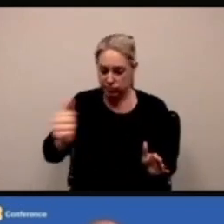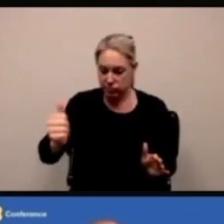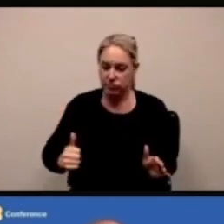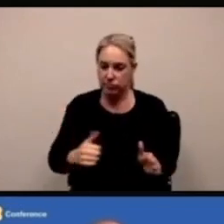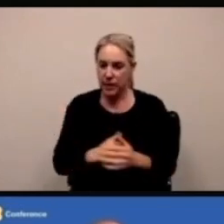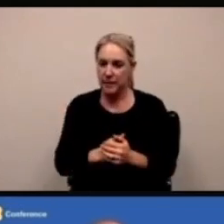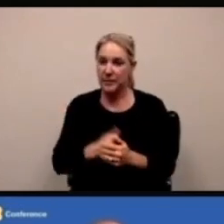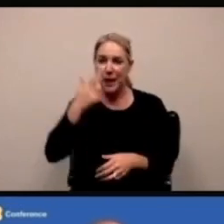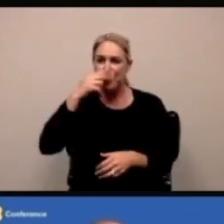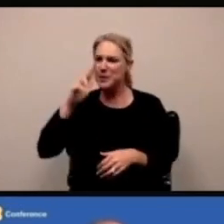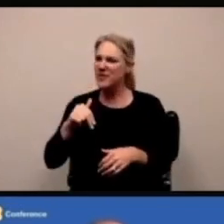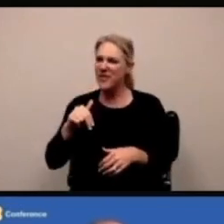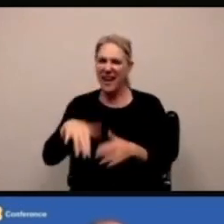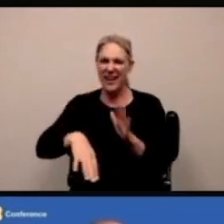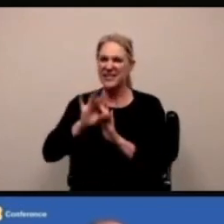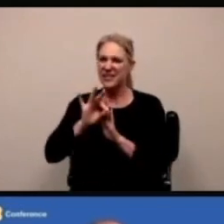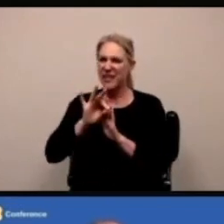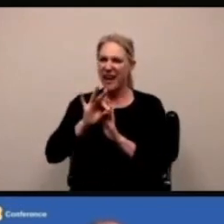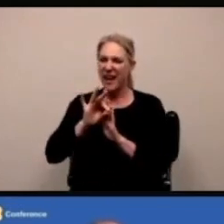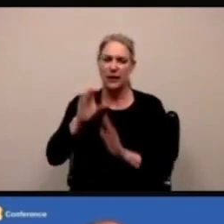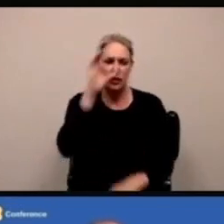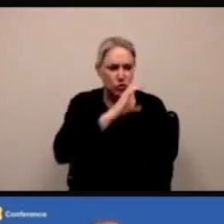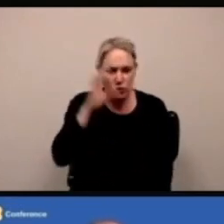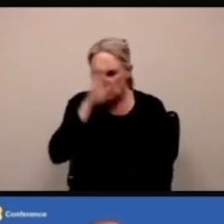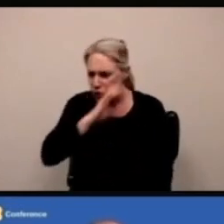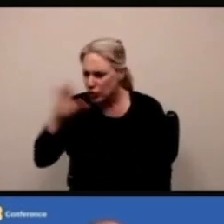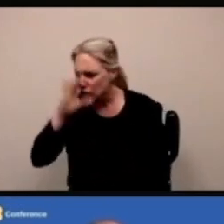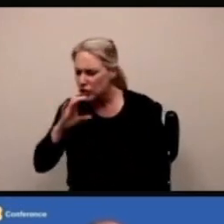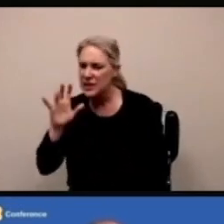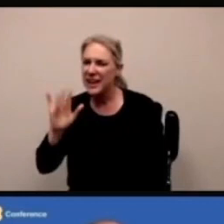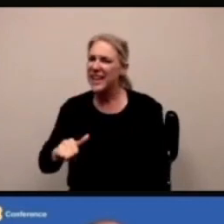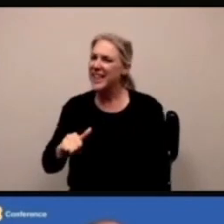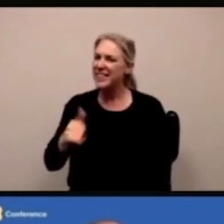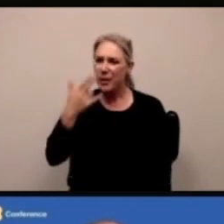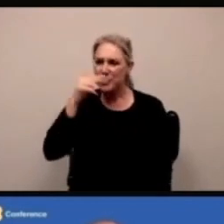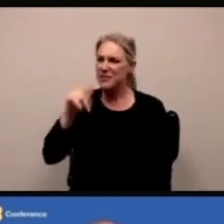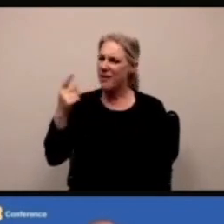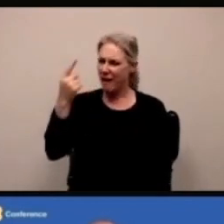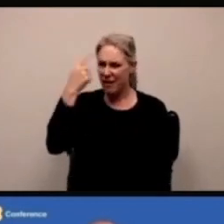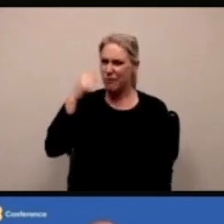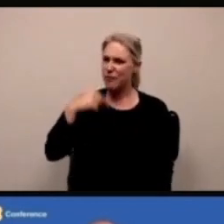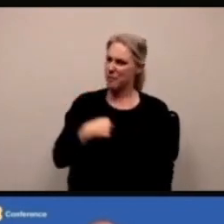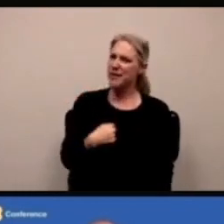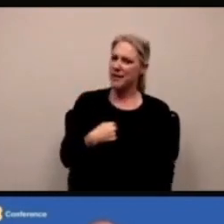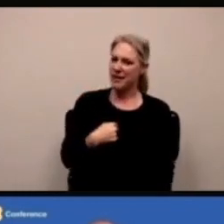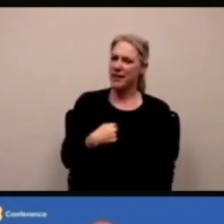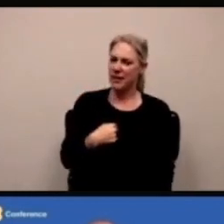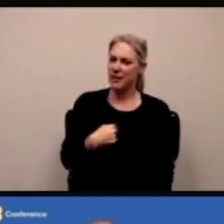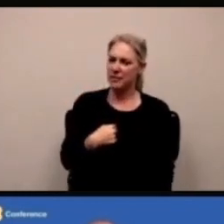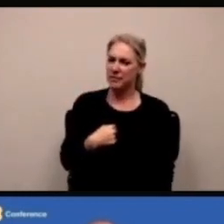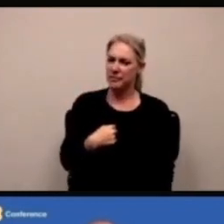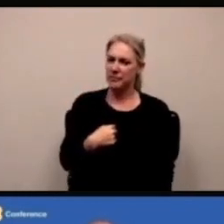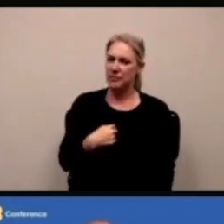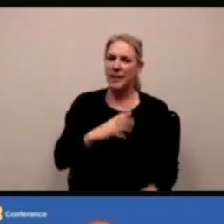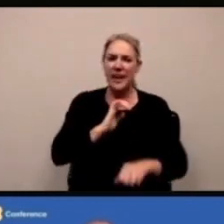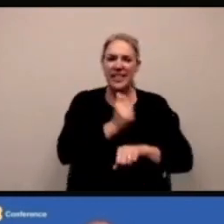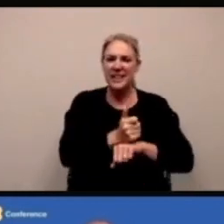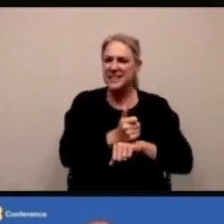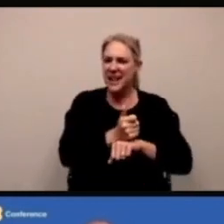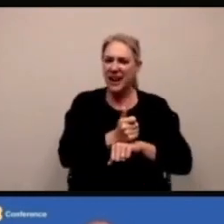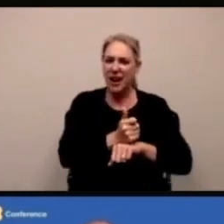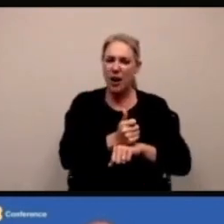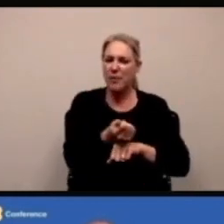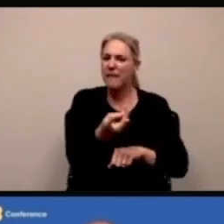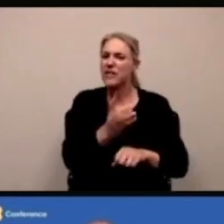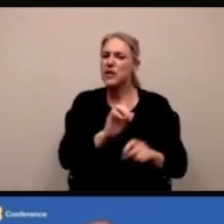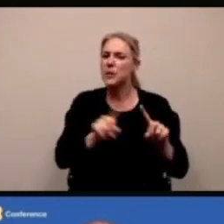was fun to search. I like searching through nature to find things. So that was fun. And then I made just a couple different faces that were slightly